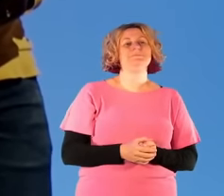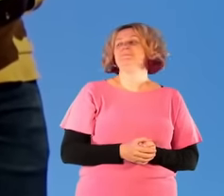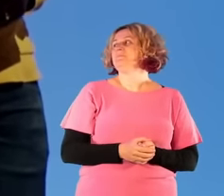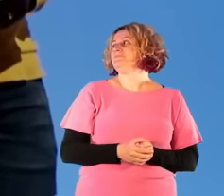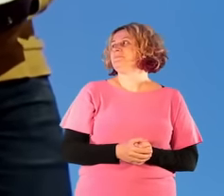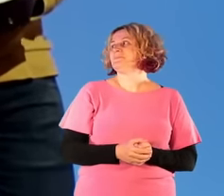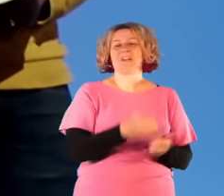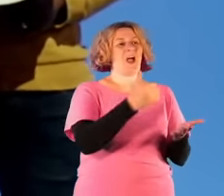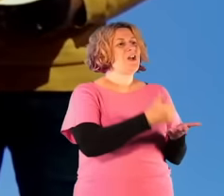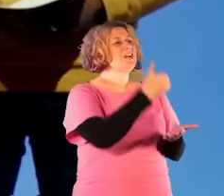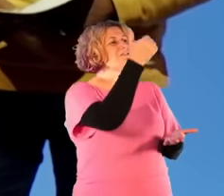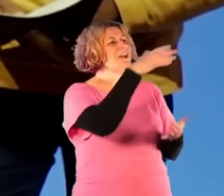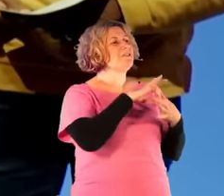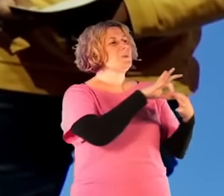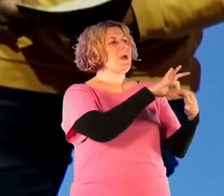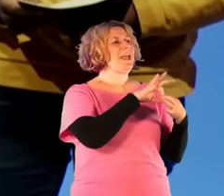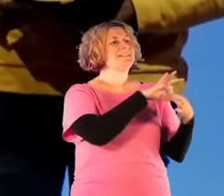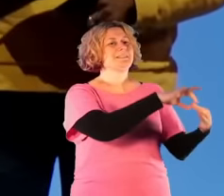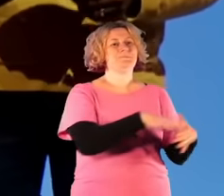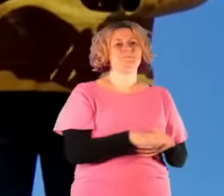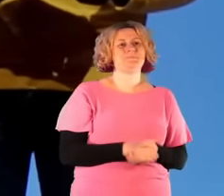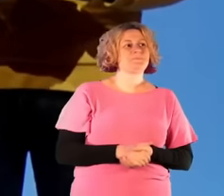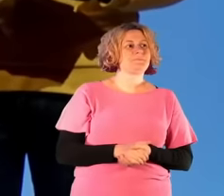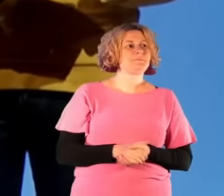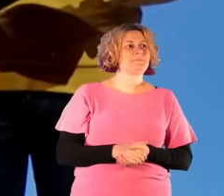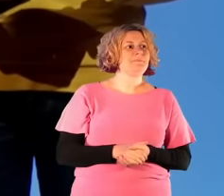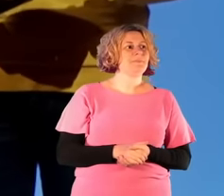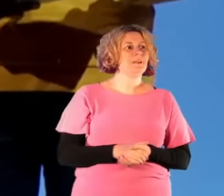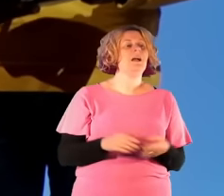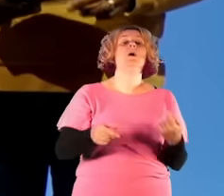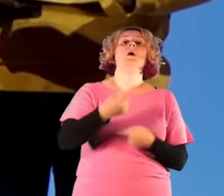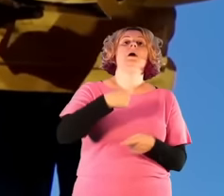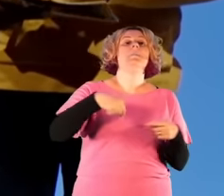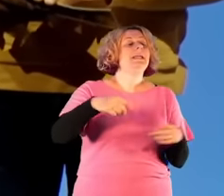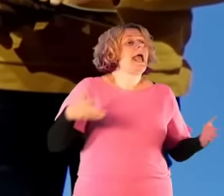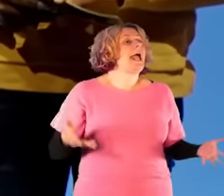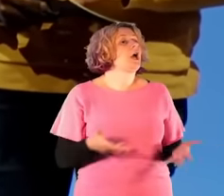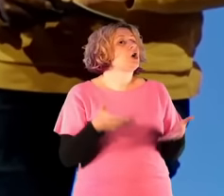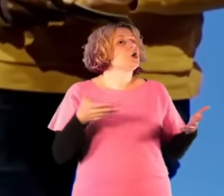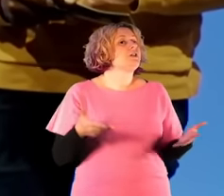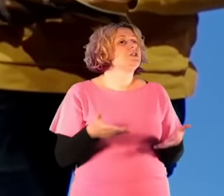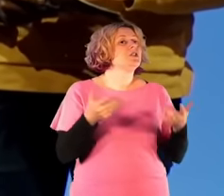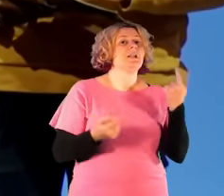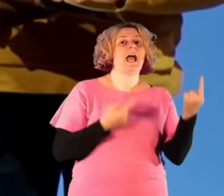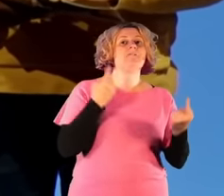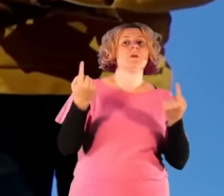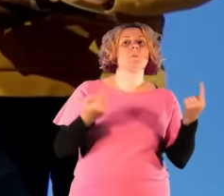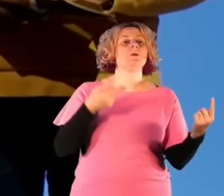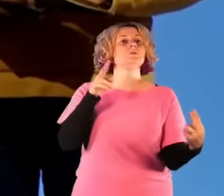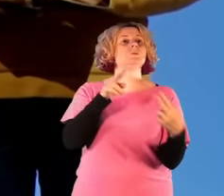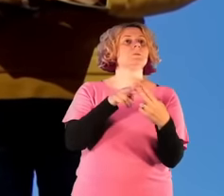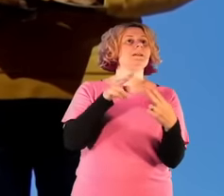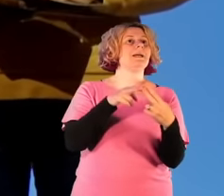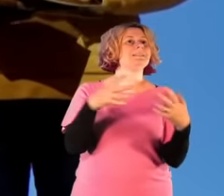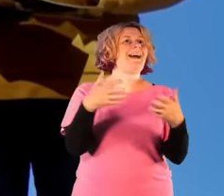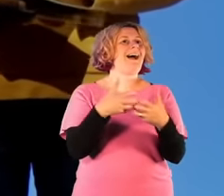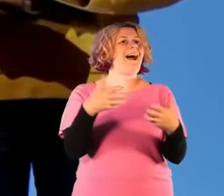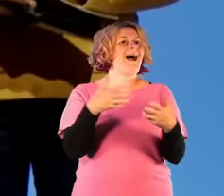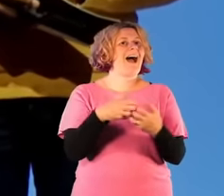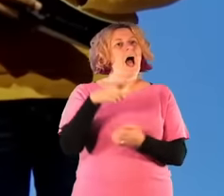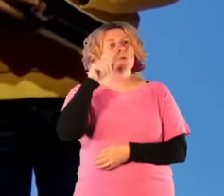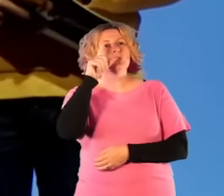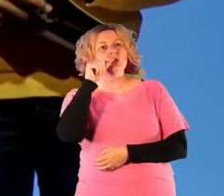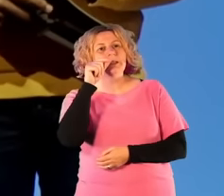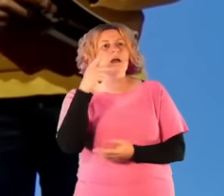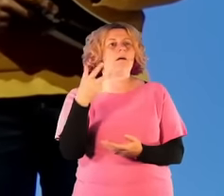Great to have you with us. Great to have you with us, yeah. We've been encouraging everyone to connect with us via social media this week using